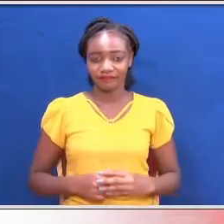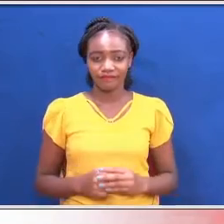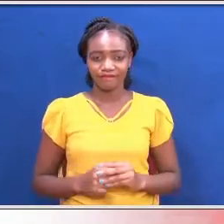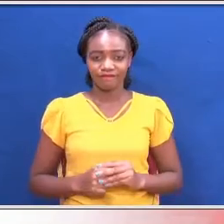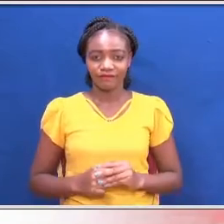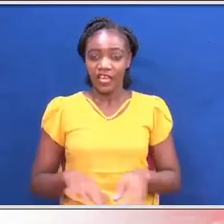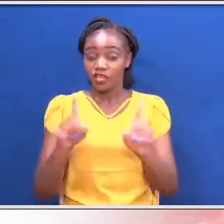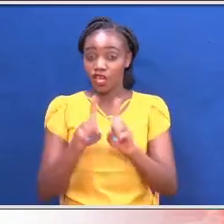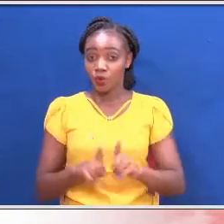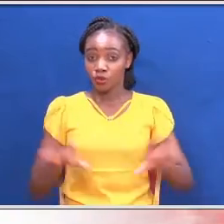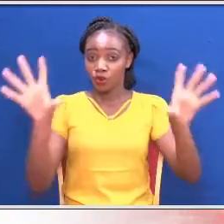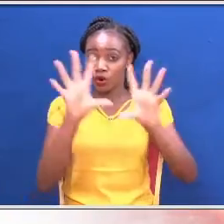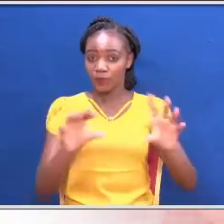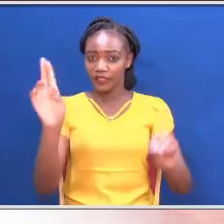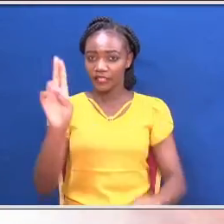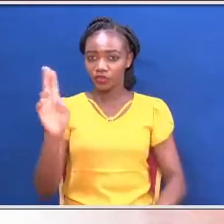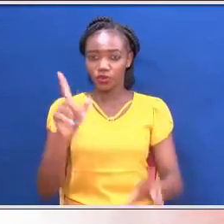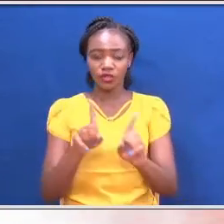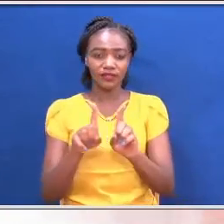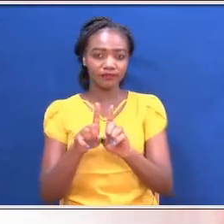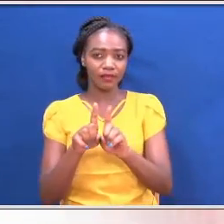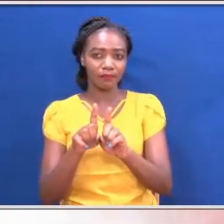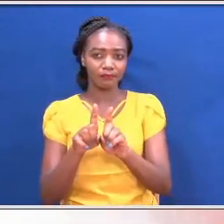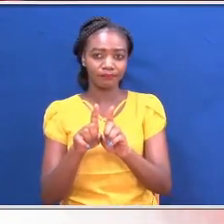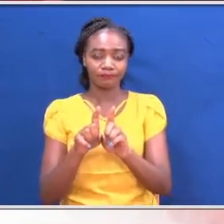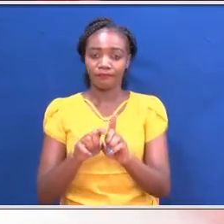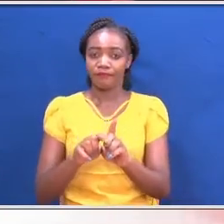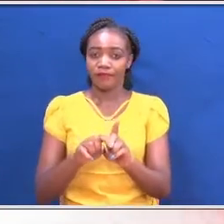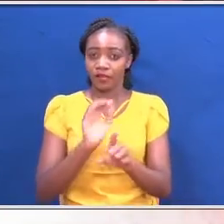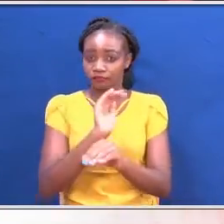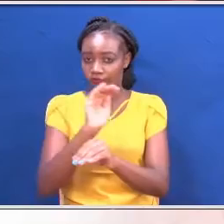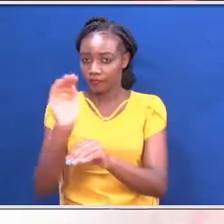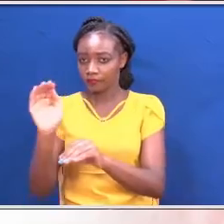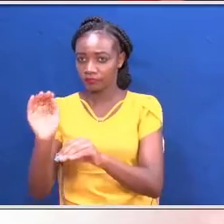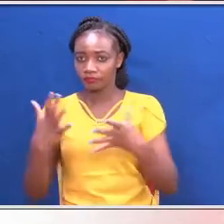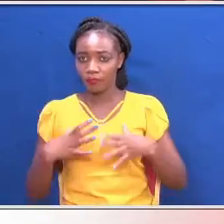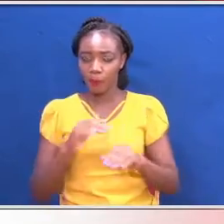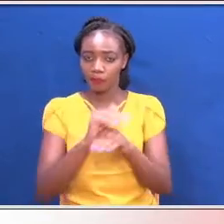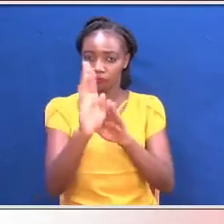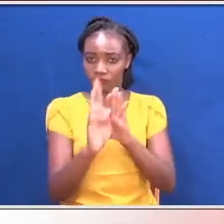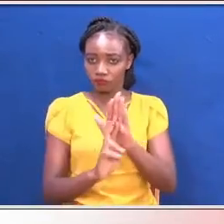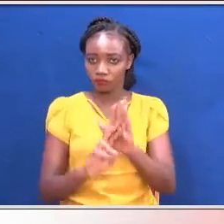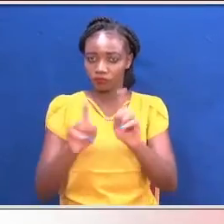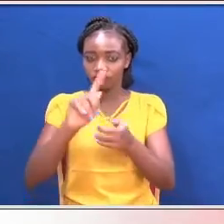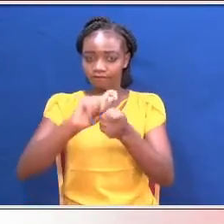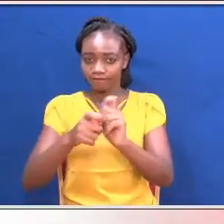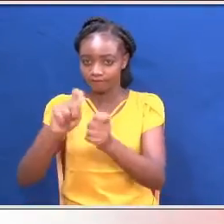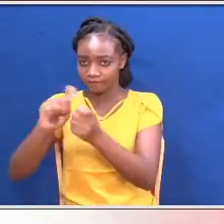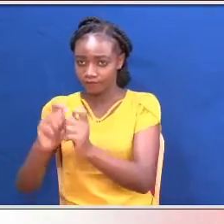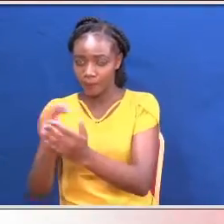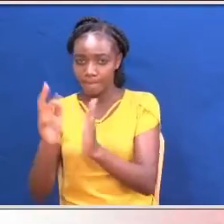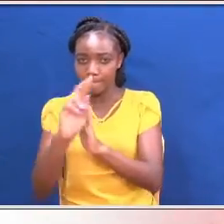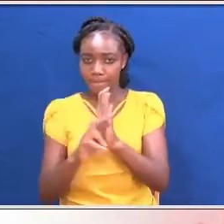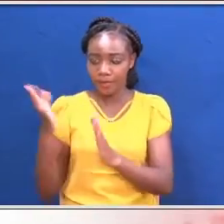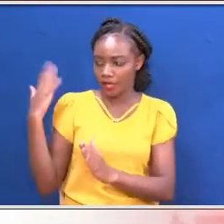Despite President Uhuru Kenyatta rolling out post-COVID-19 recovery measures in various presidential addresses in the past,